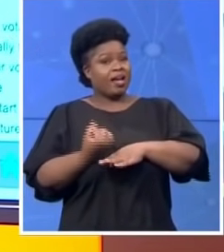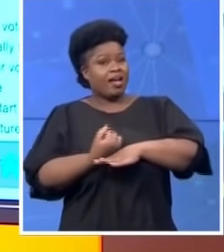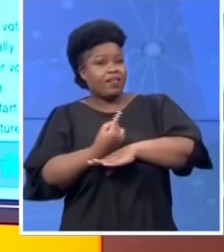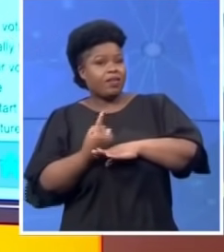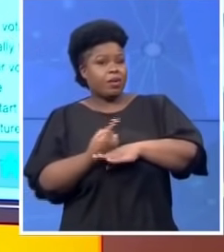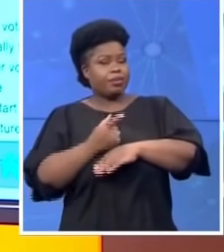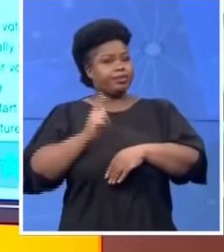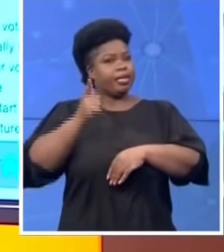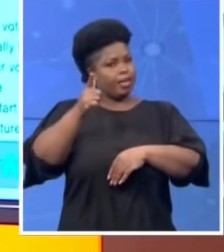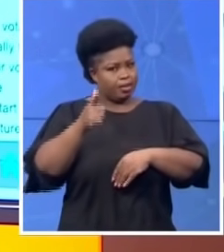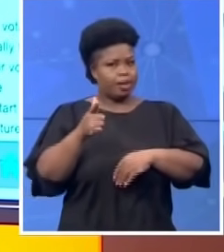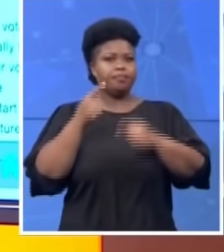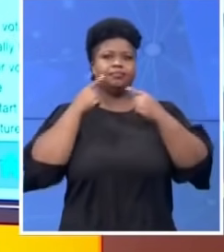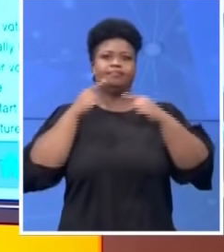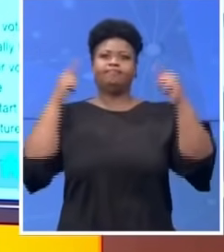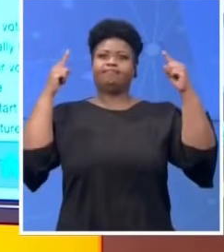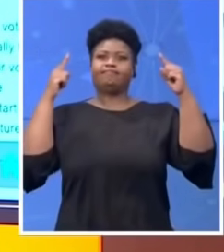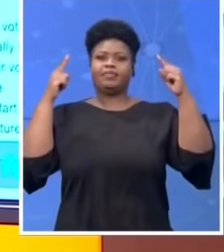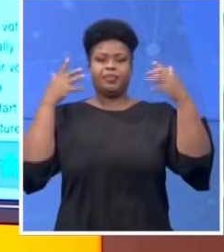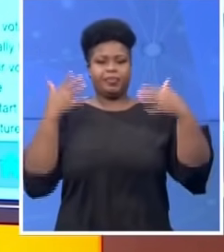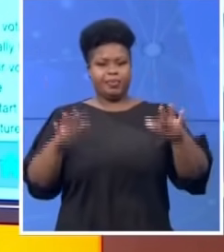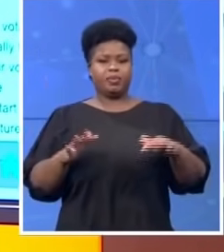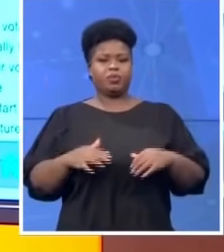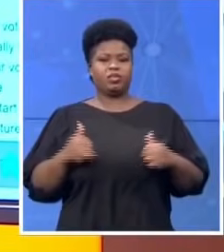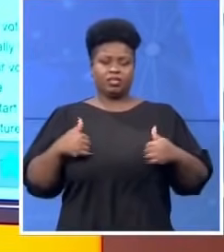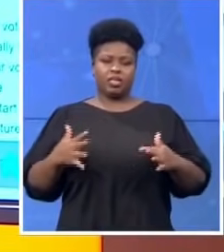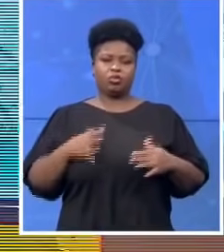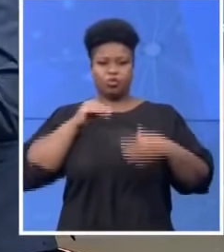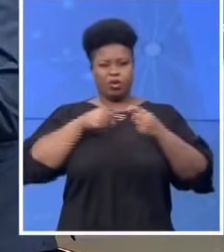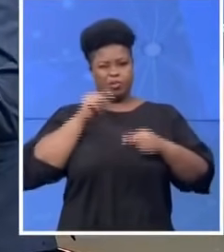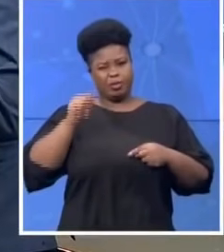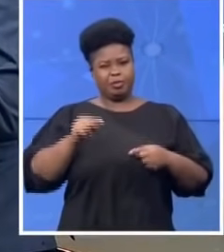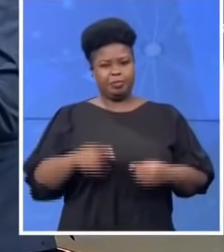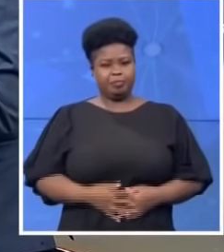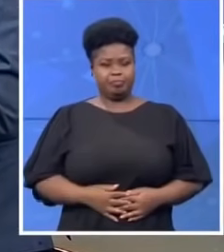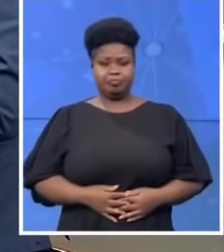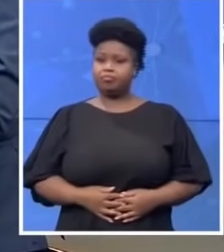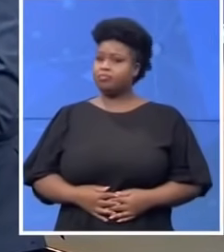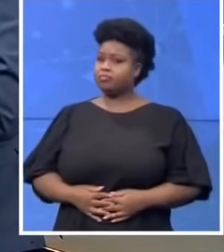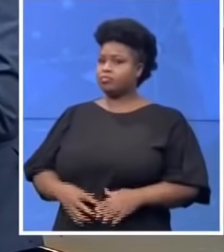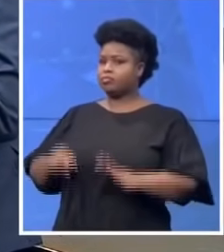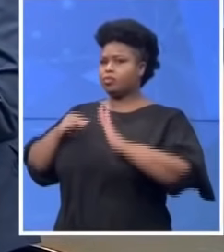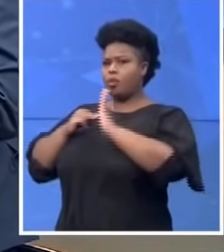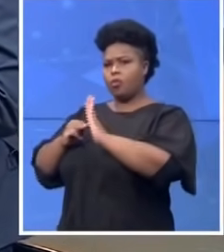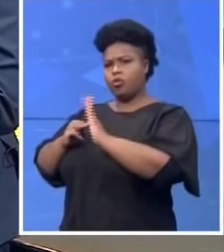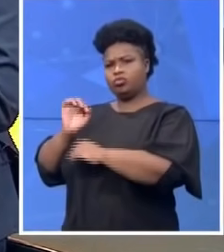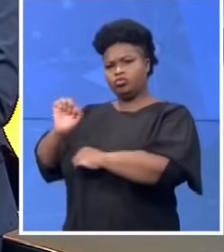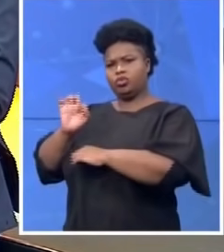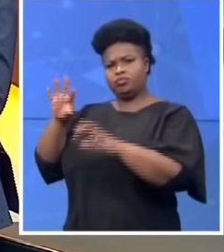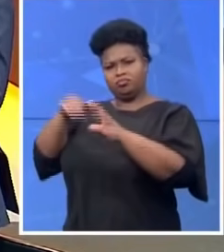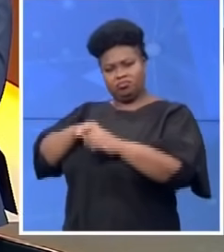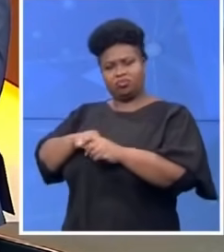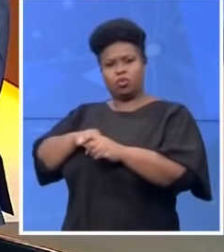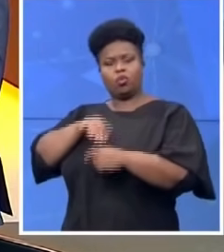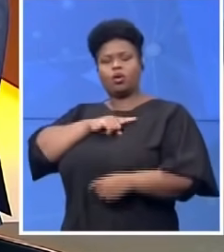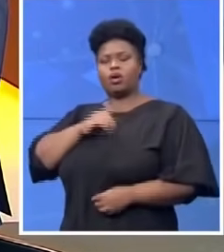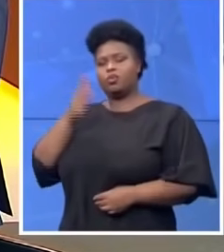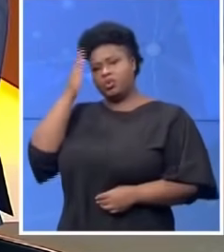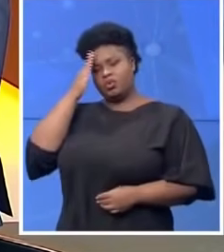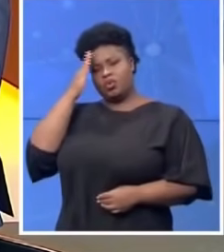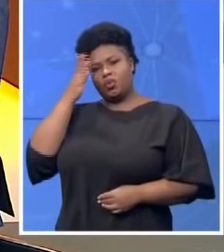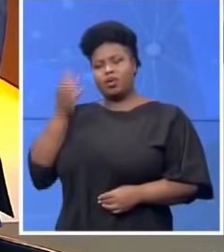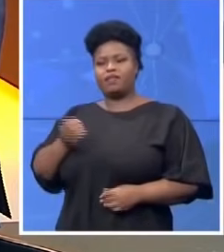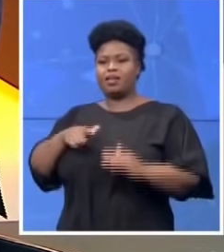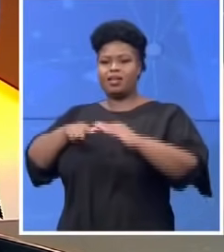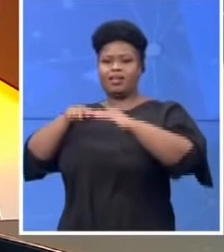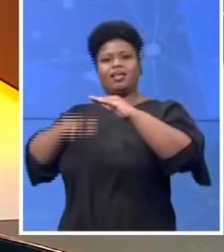begin to talk about and say. Does your model factor in the fact that we've got much less in terms of people voting this time